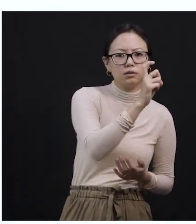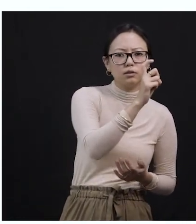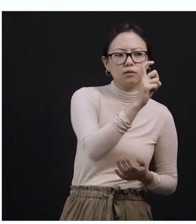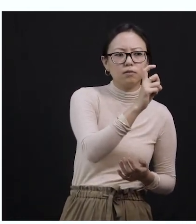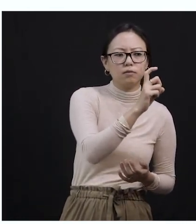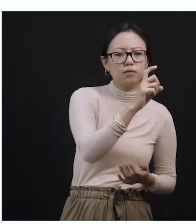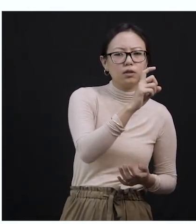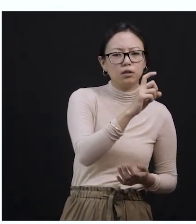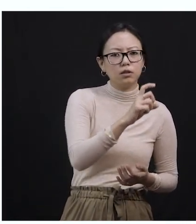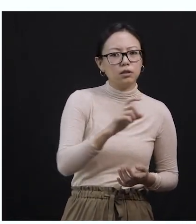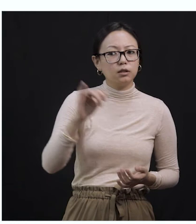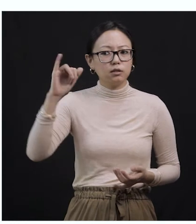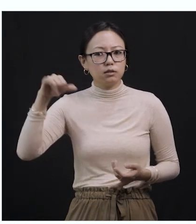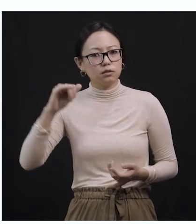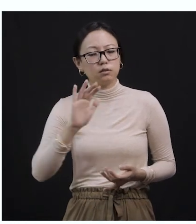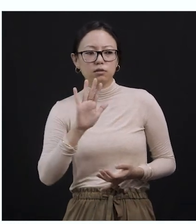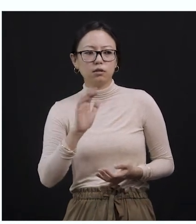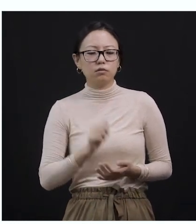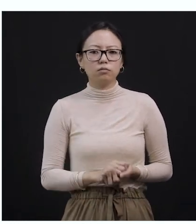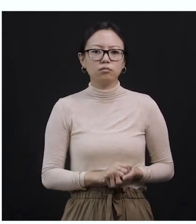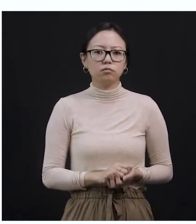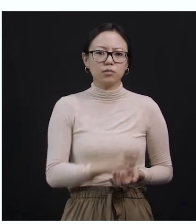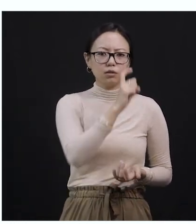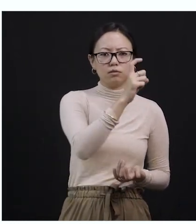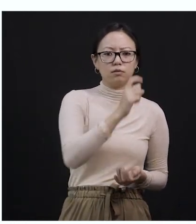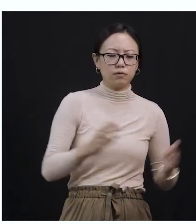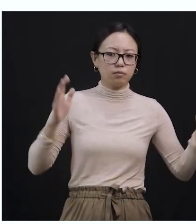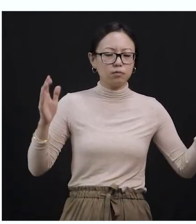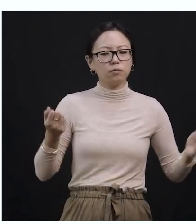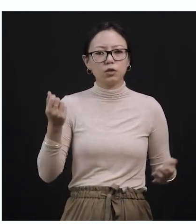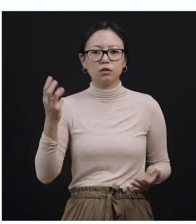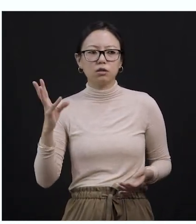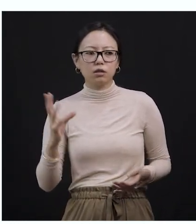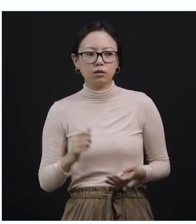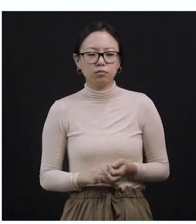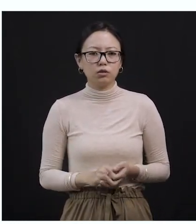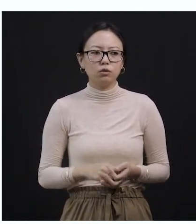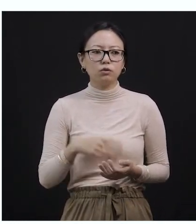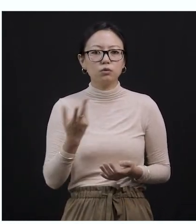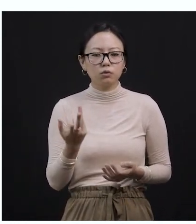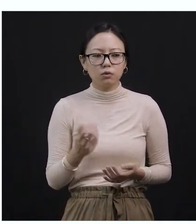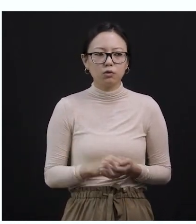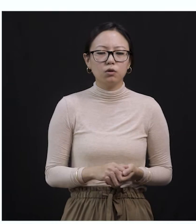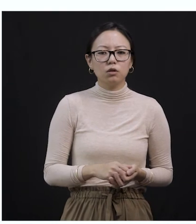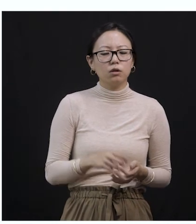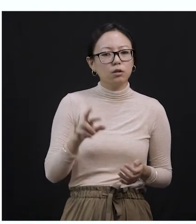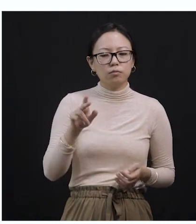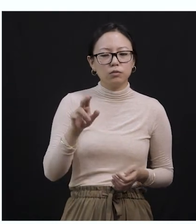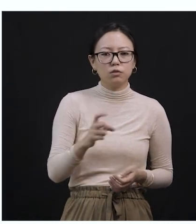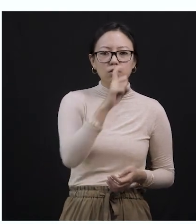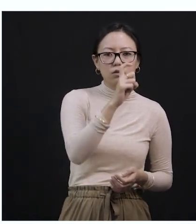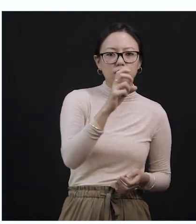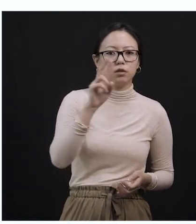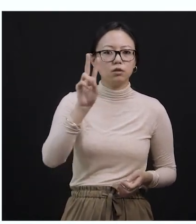that 7 is greater than 6. So 72 is greater than 65. Therefore, 72 will